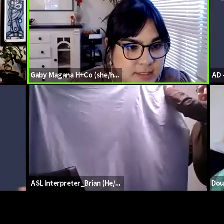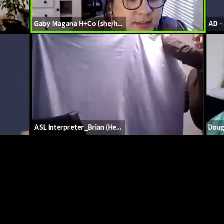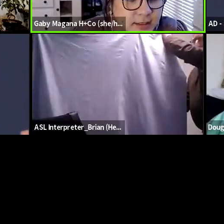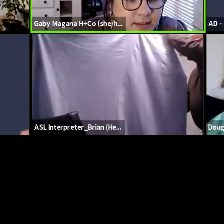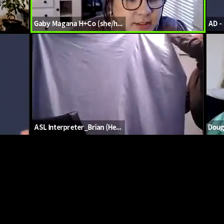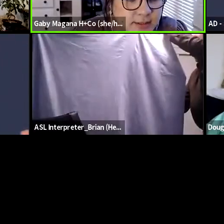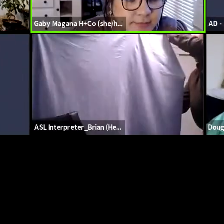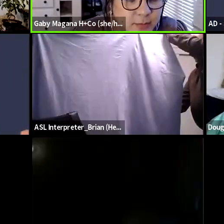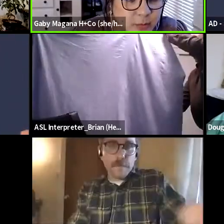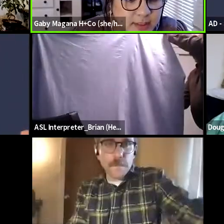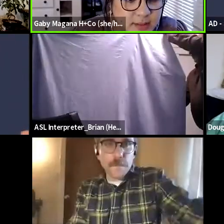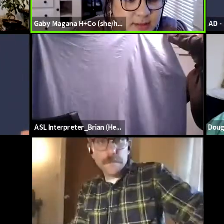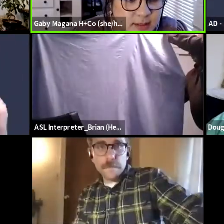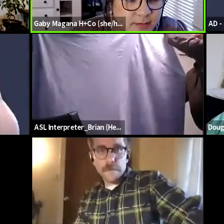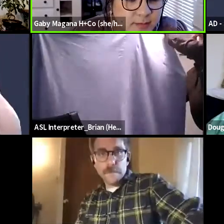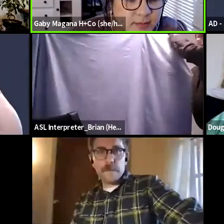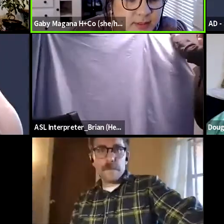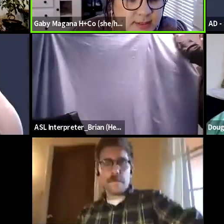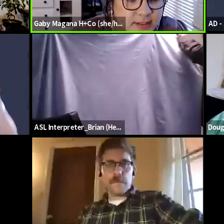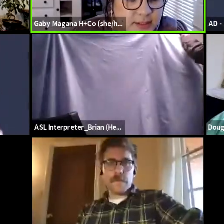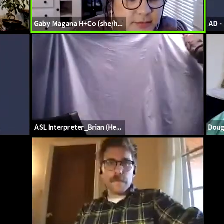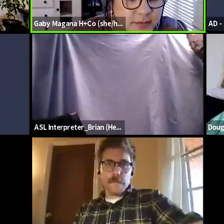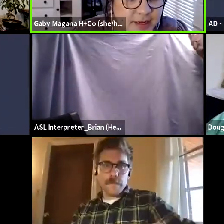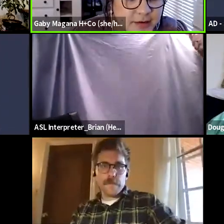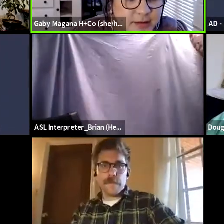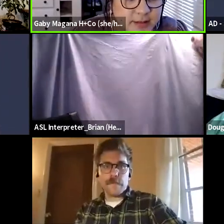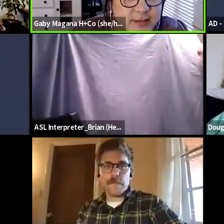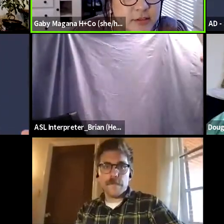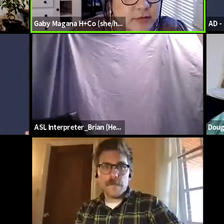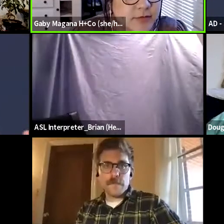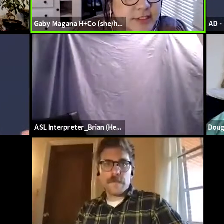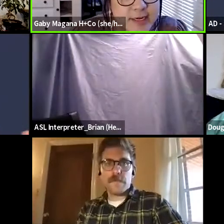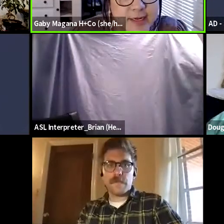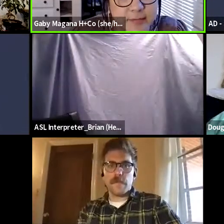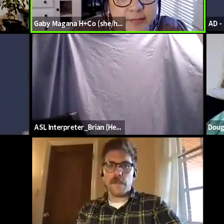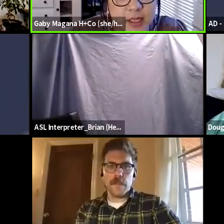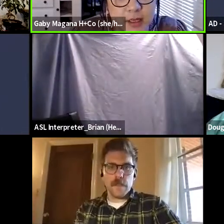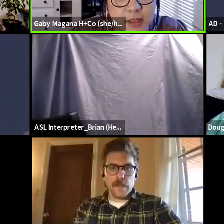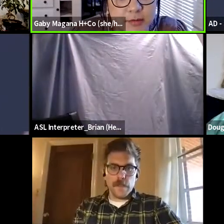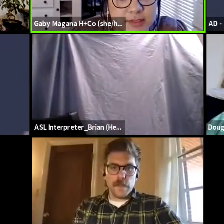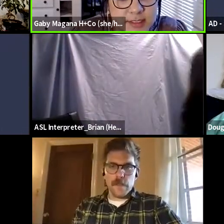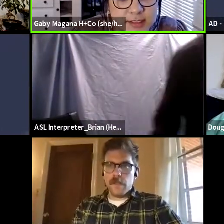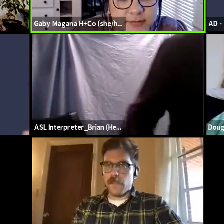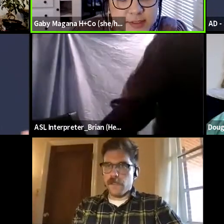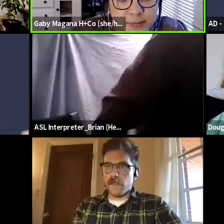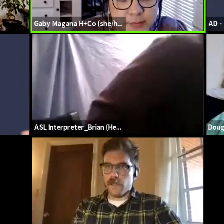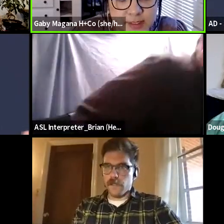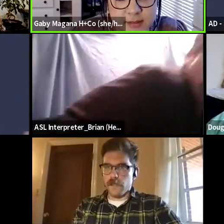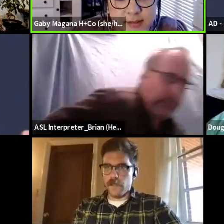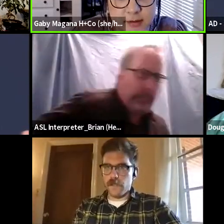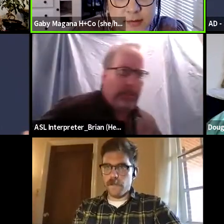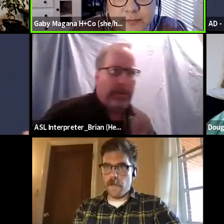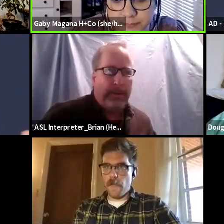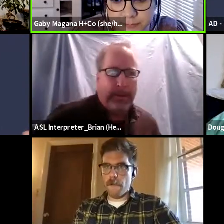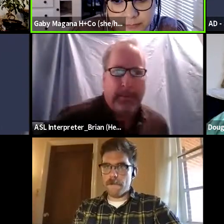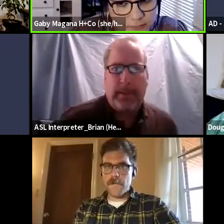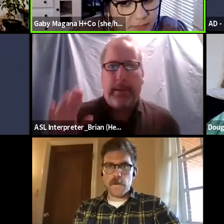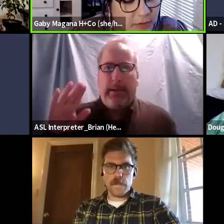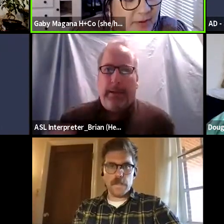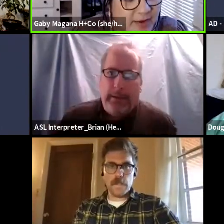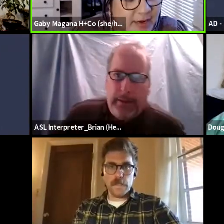We are going to get started in just a few moments. This is just your reminder that this is our first time using a different Zoom link,